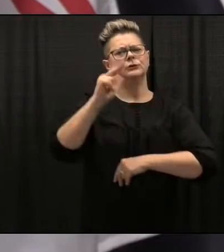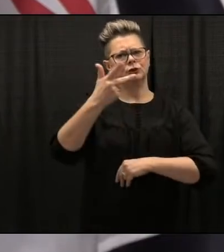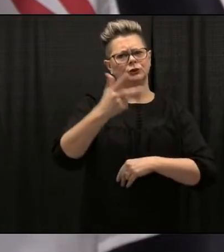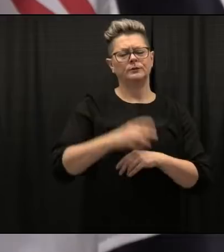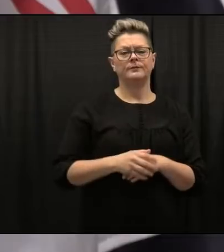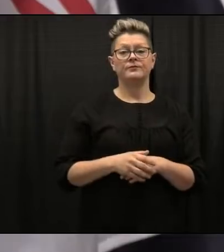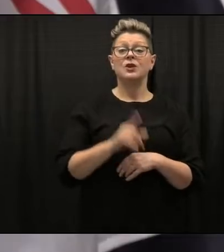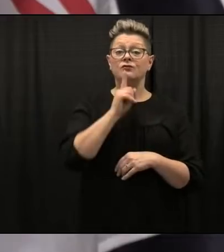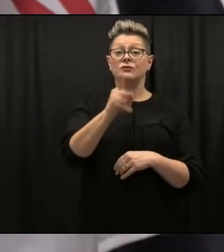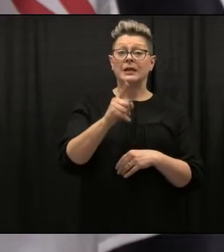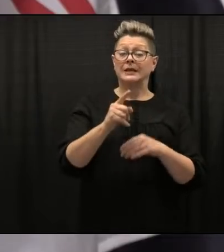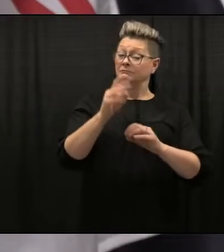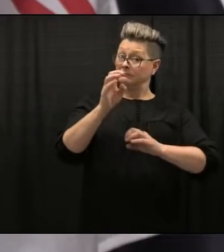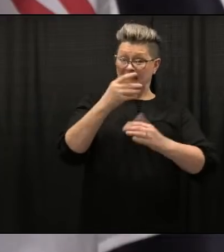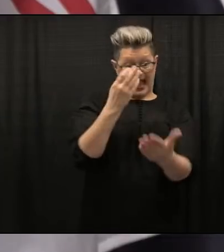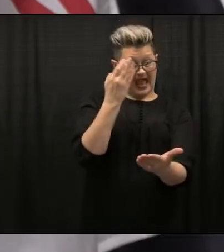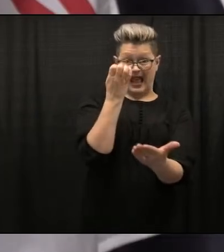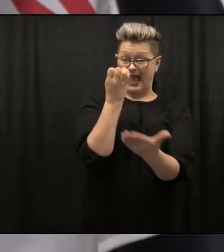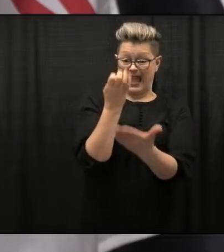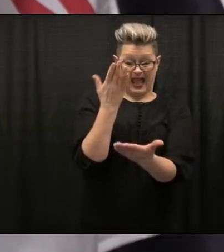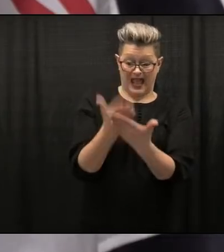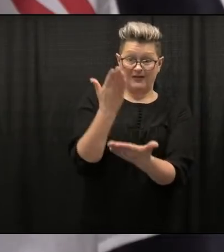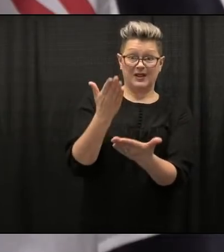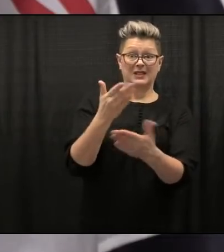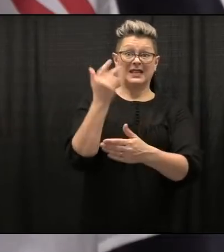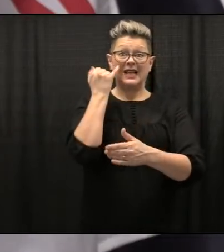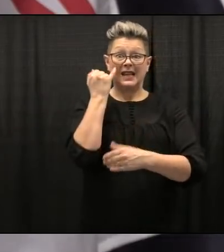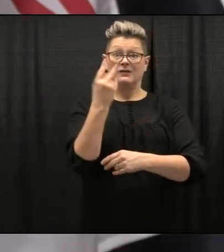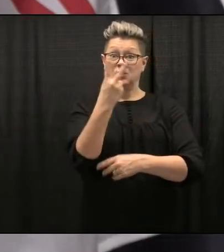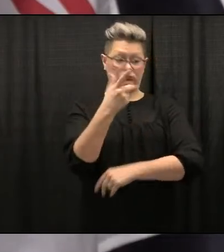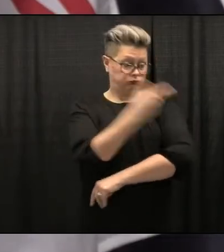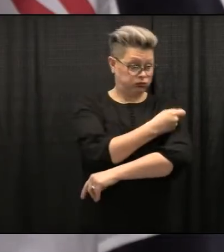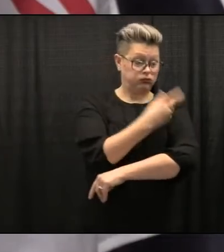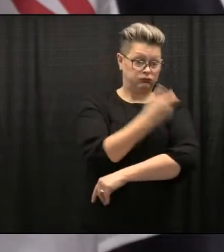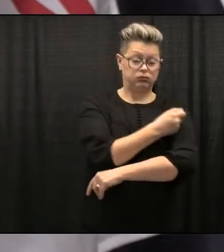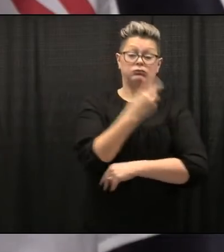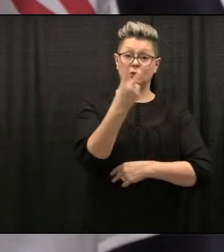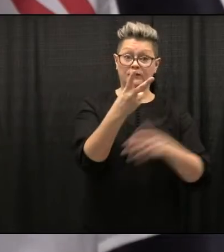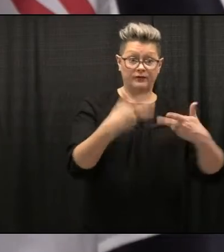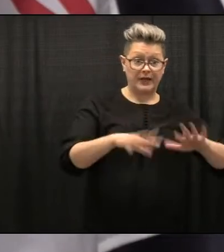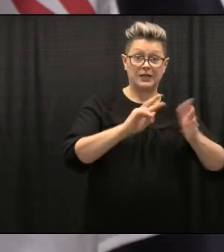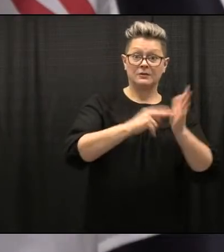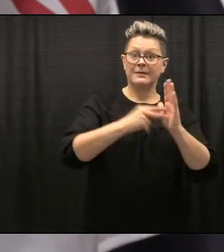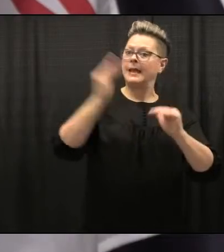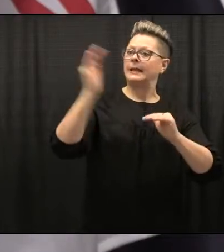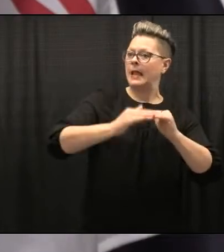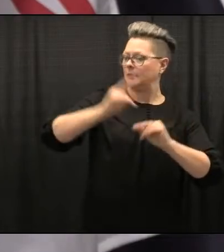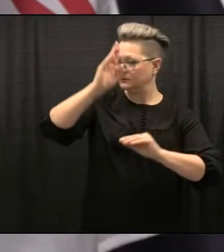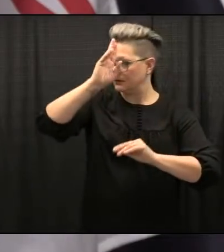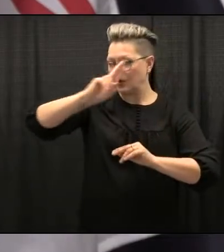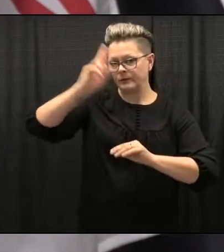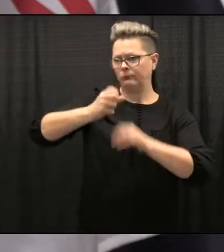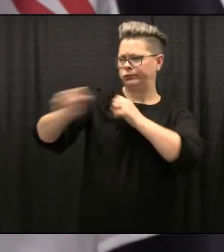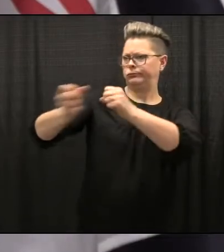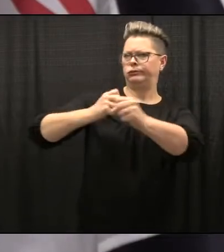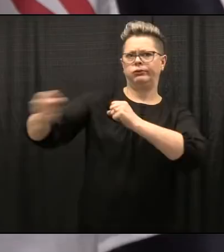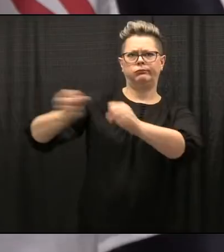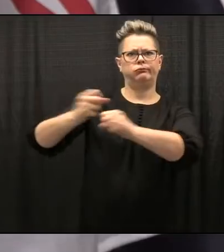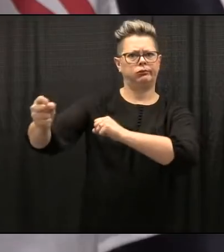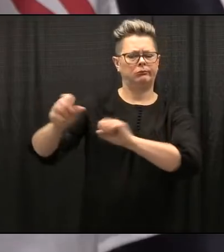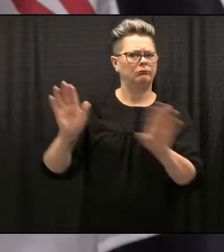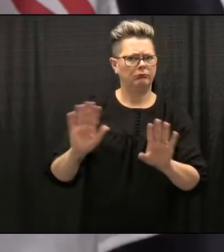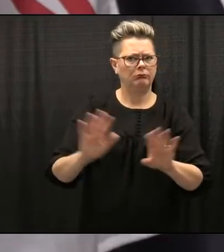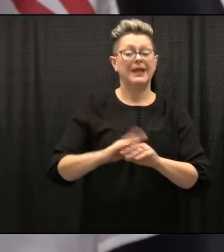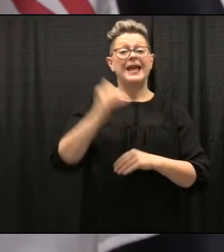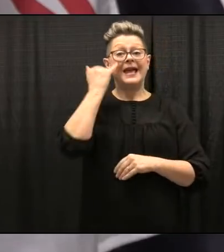at this point that being vaccinated with 2 doses reduces the risk of severe disease and hospitalization over being unvaccinated, and